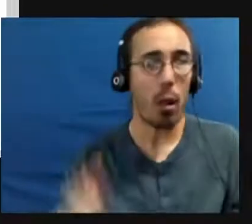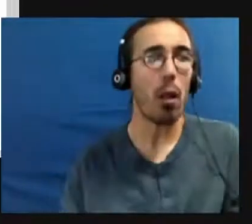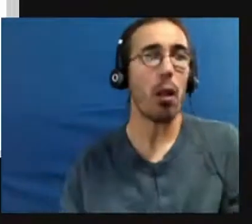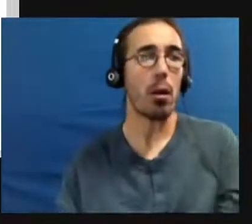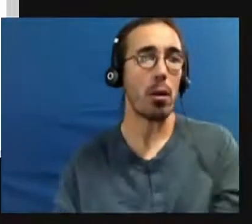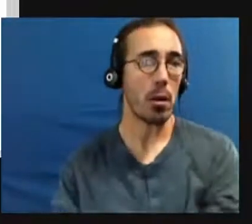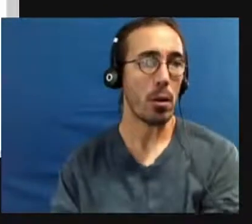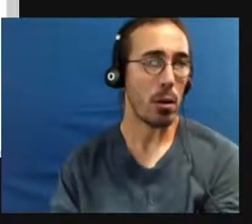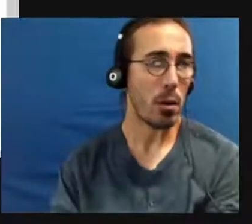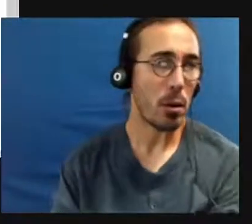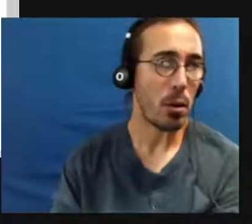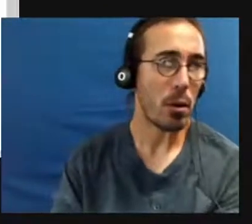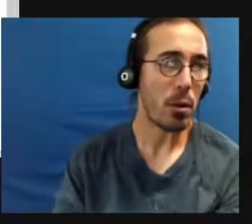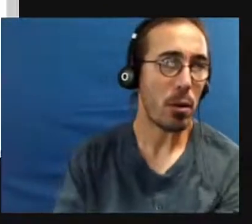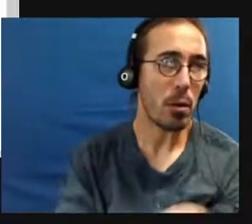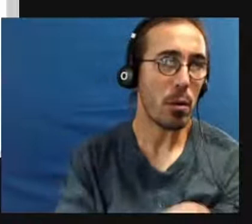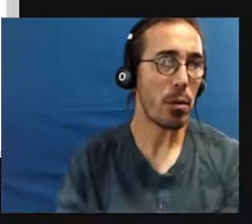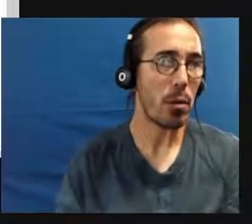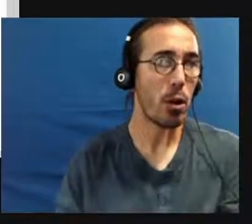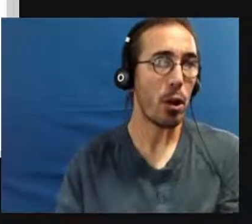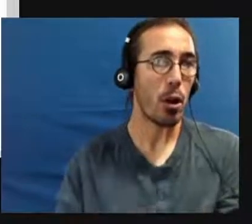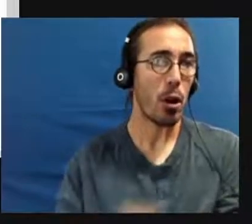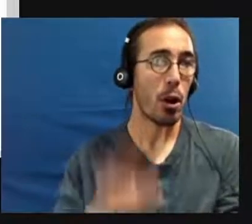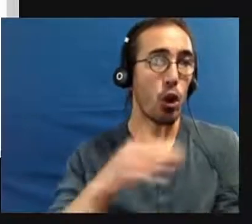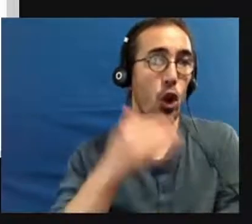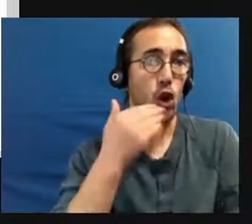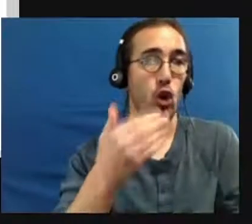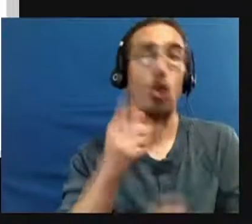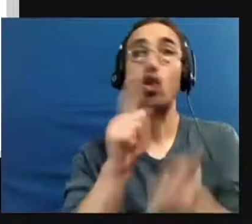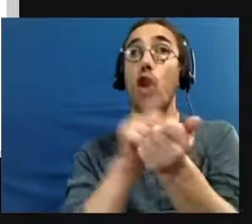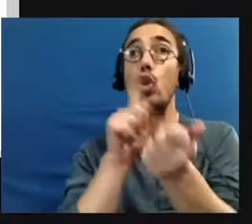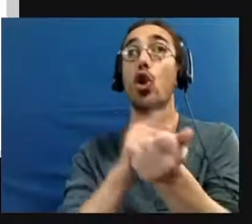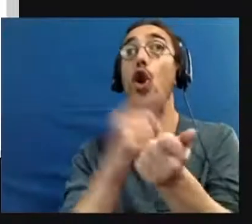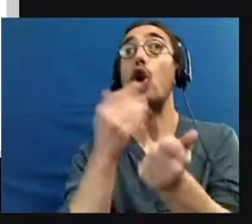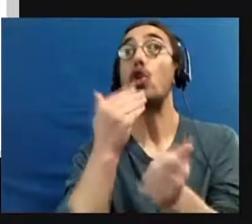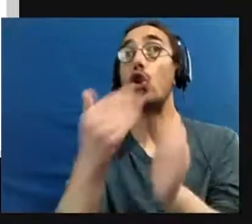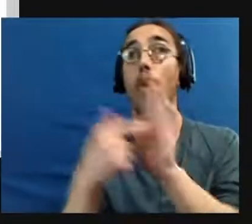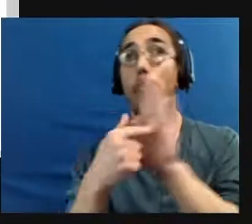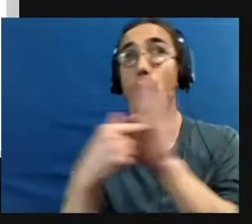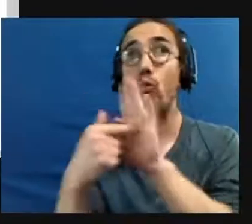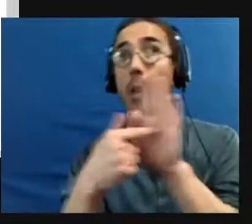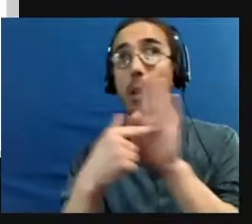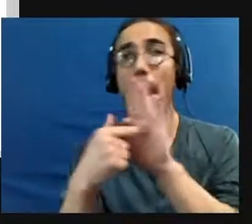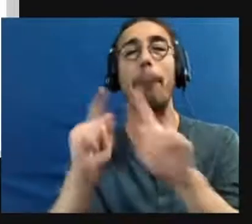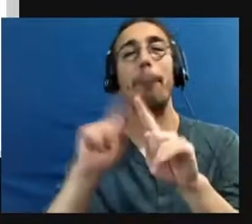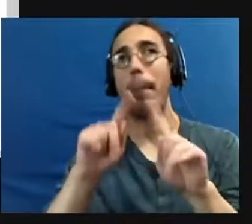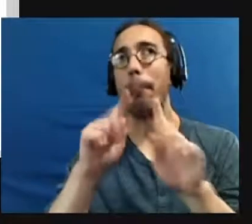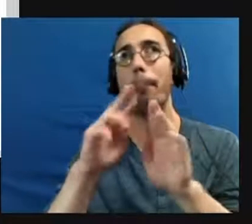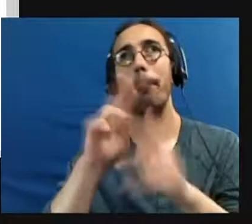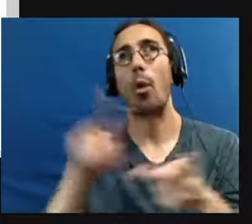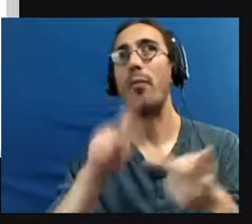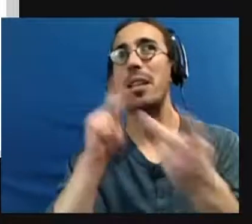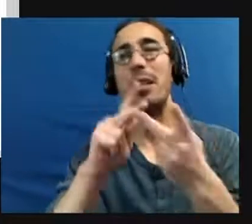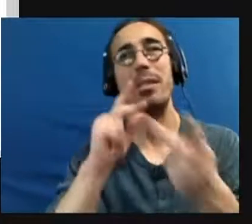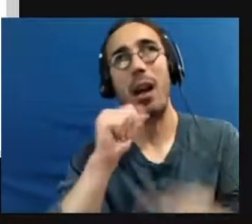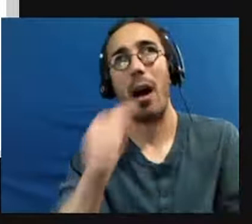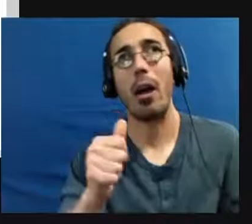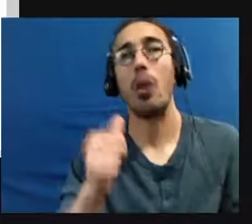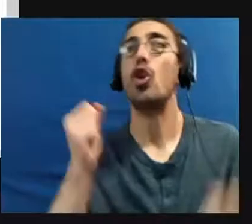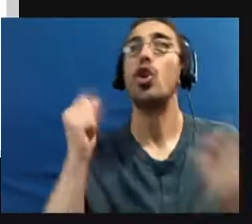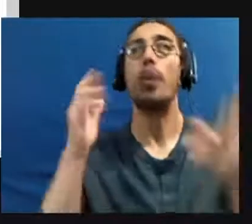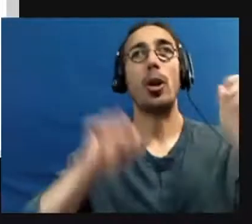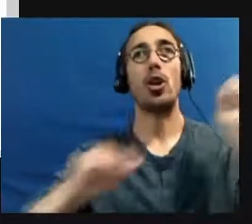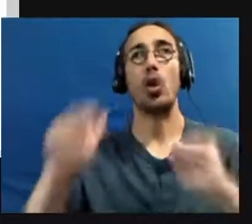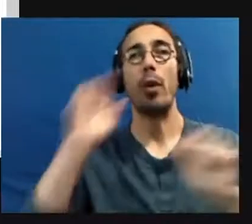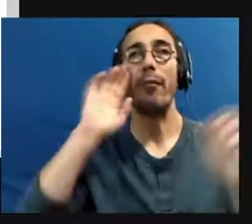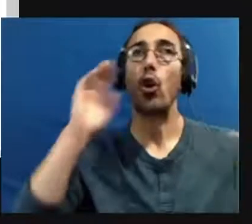The Good Doctor is one of the best portrayals I've seen, but it's not perfect. I feel that there's too many shows which focus on the